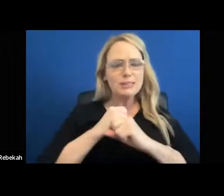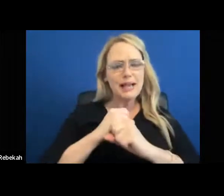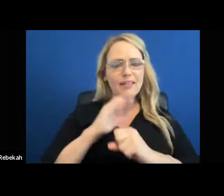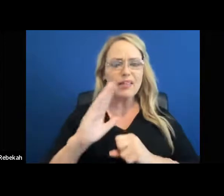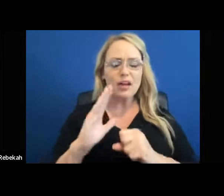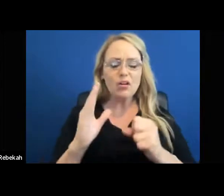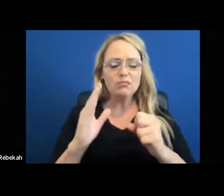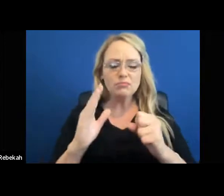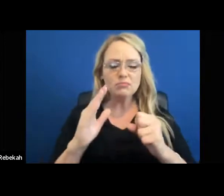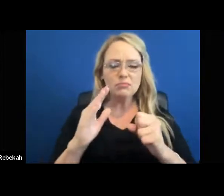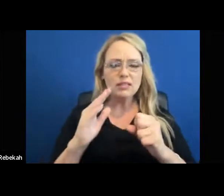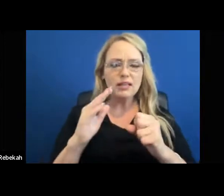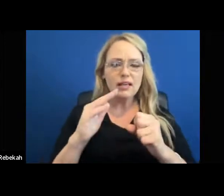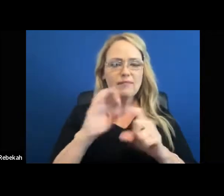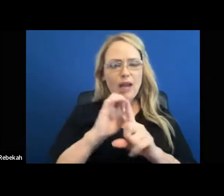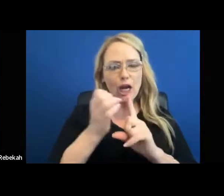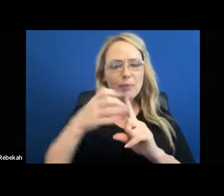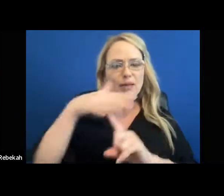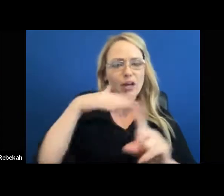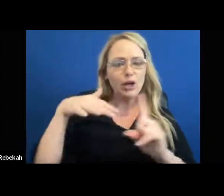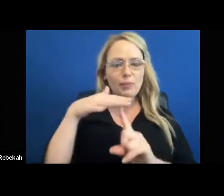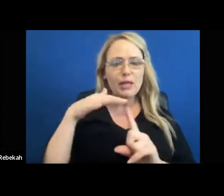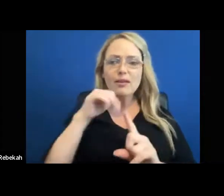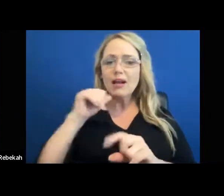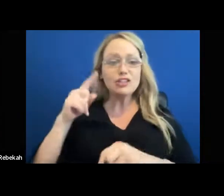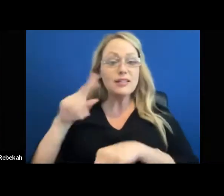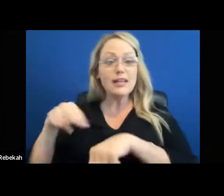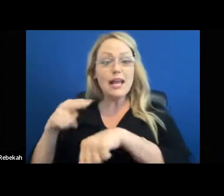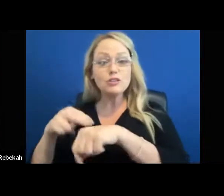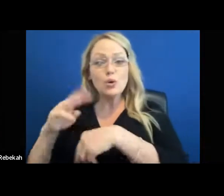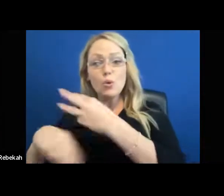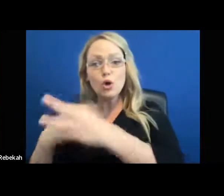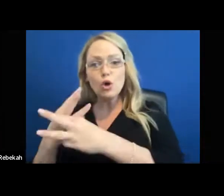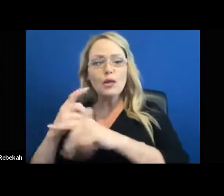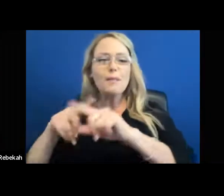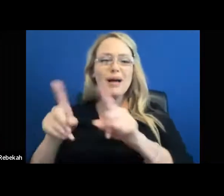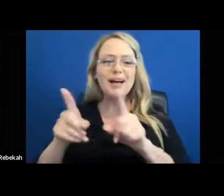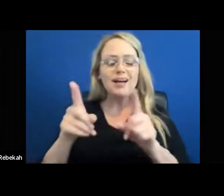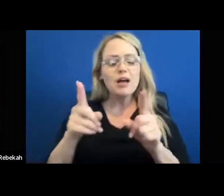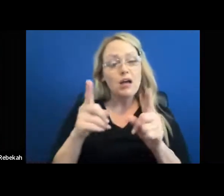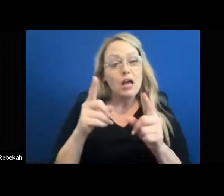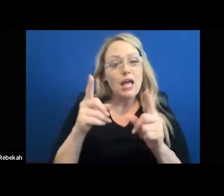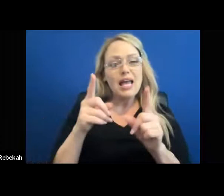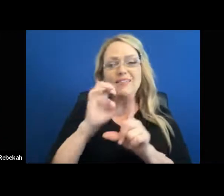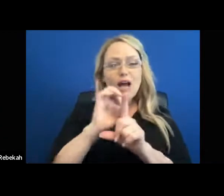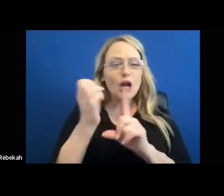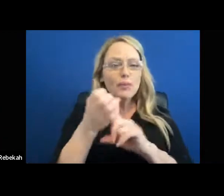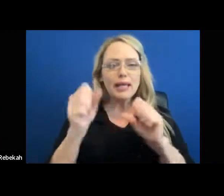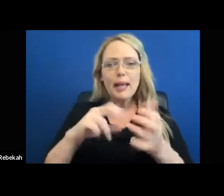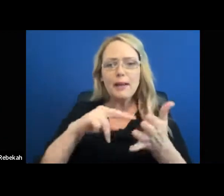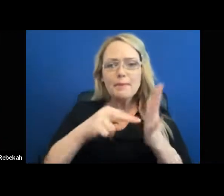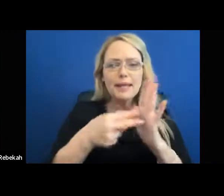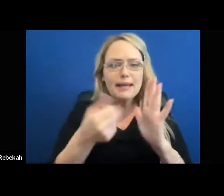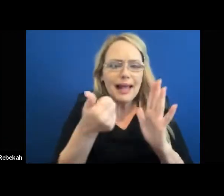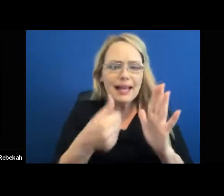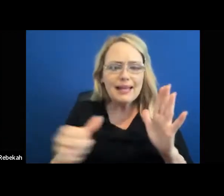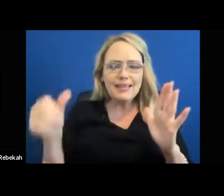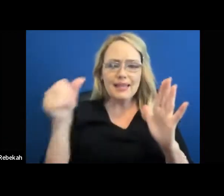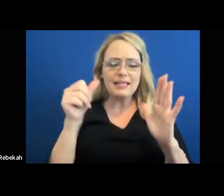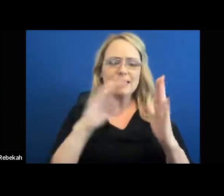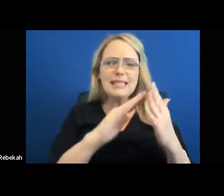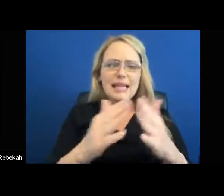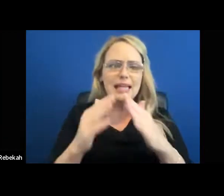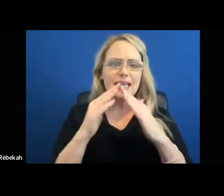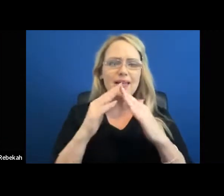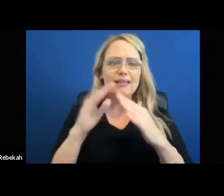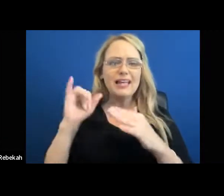world, but the environments that we live in, right? All environments, the city is an environment, an Indigenous environment also,